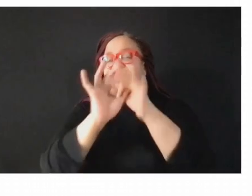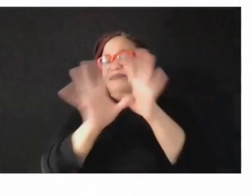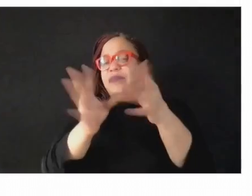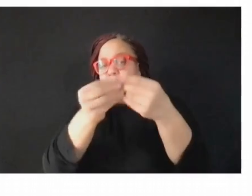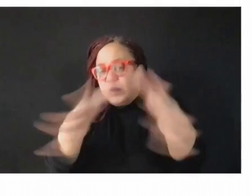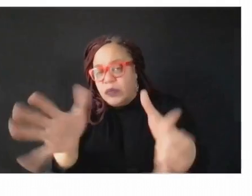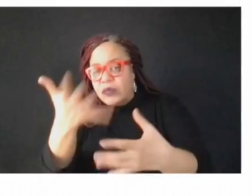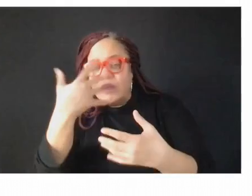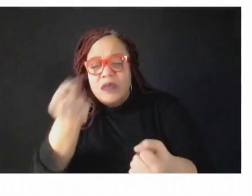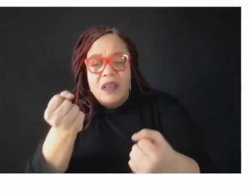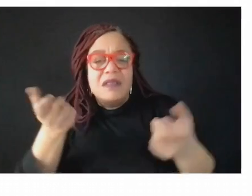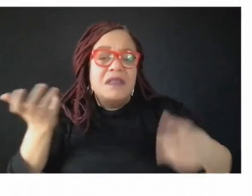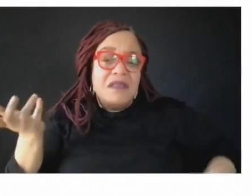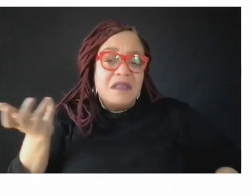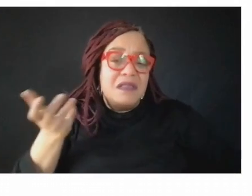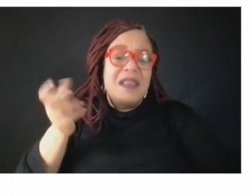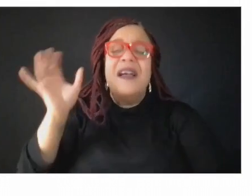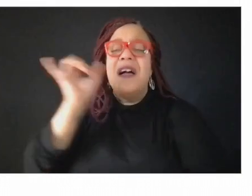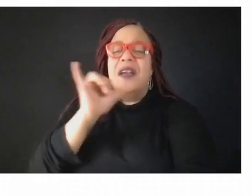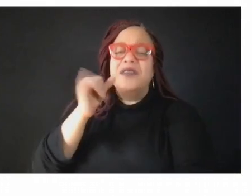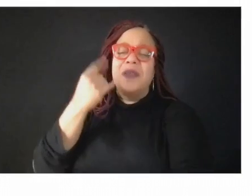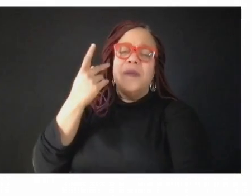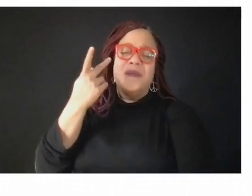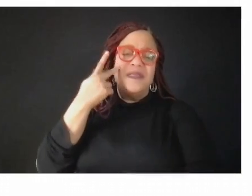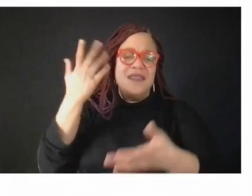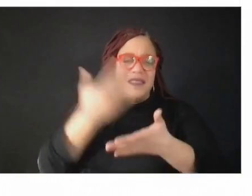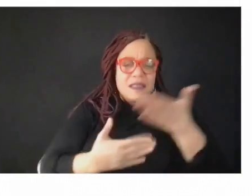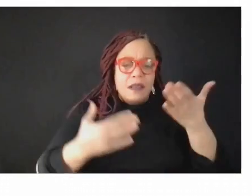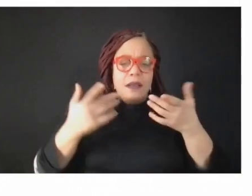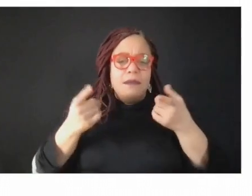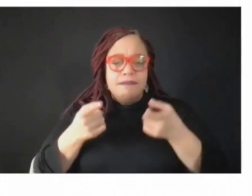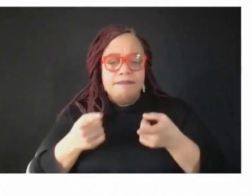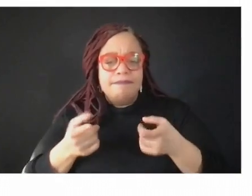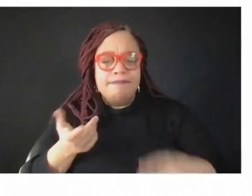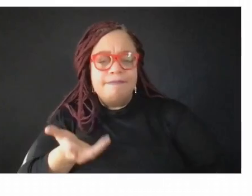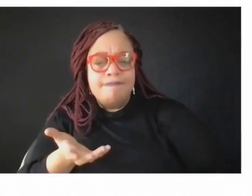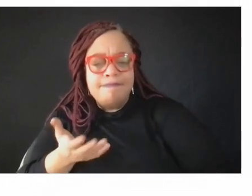some promising collaborations. Really, community